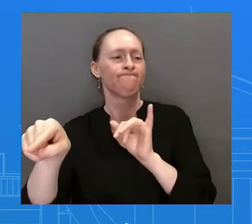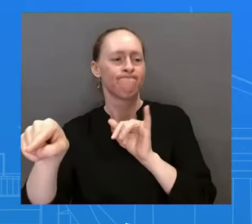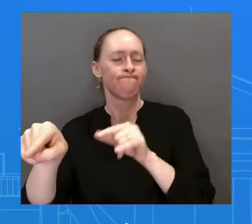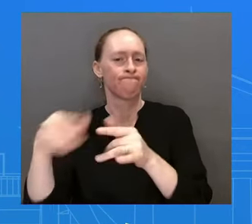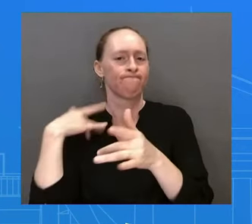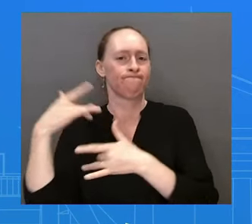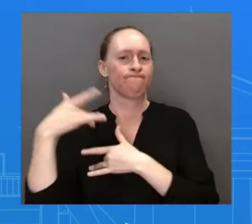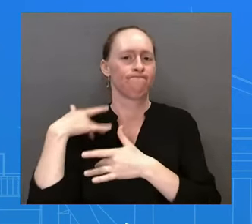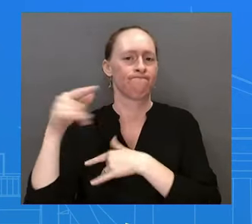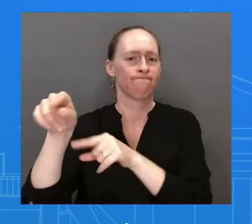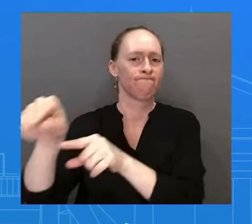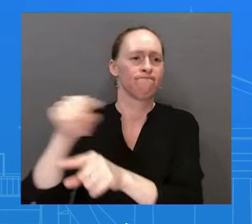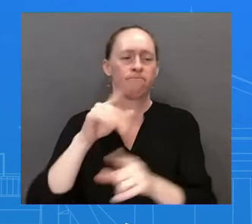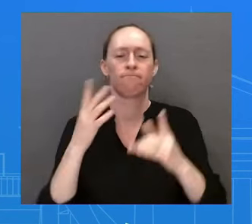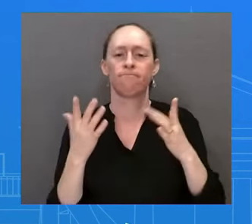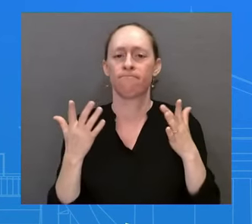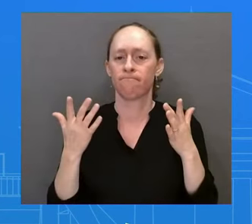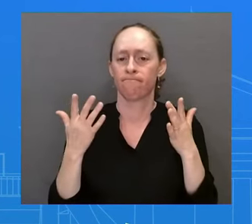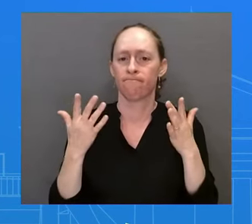report on it. But I'm comfortable